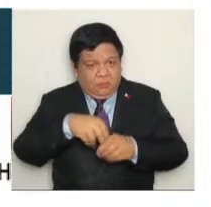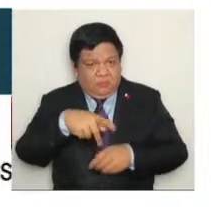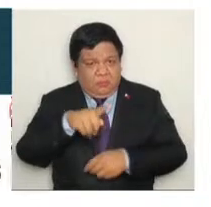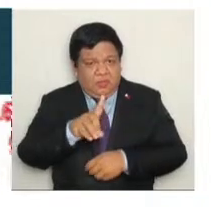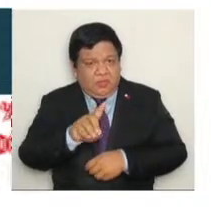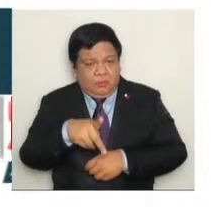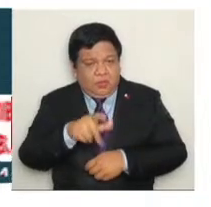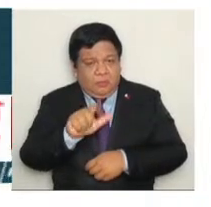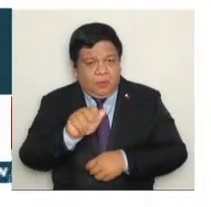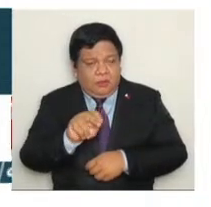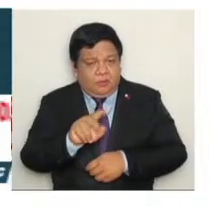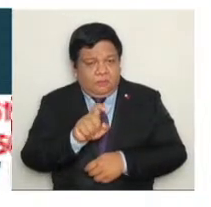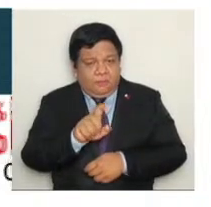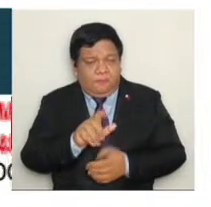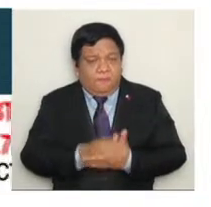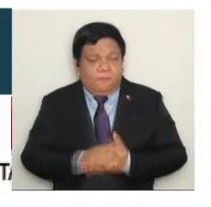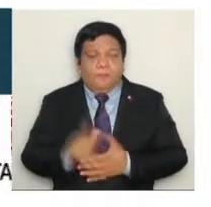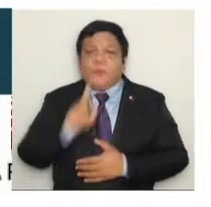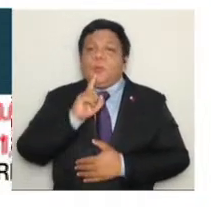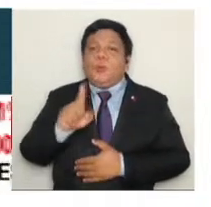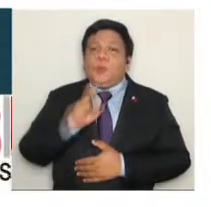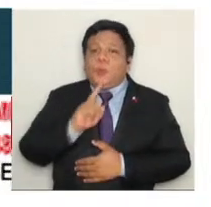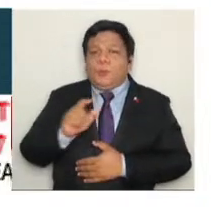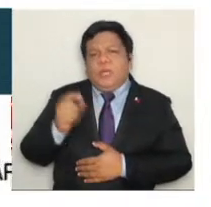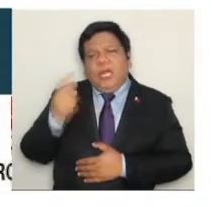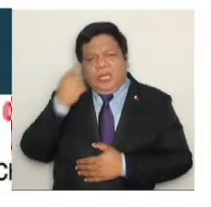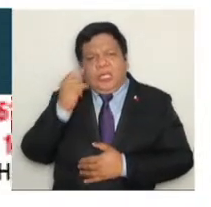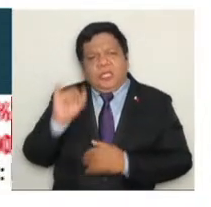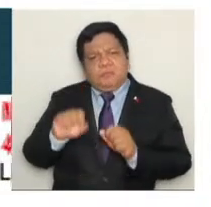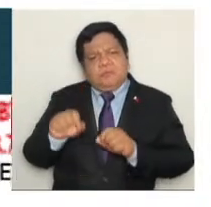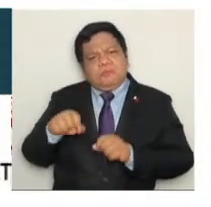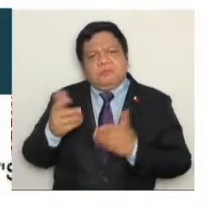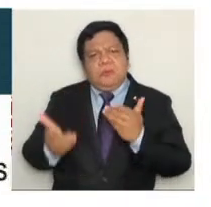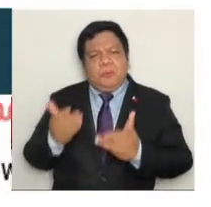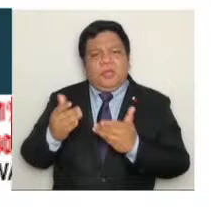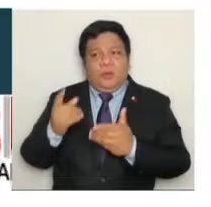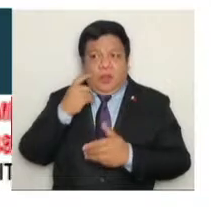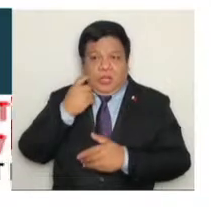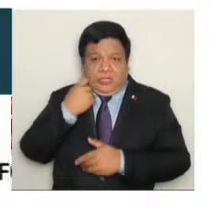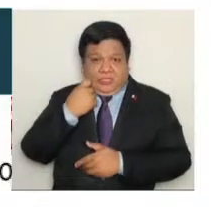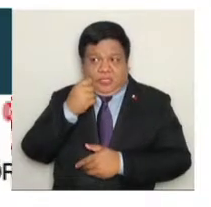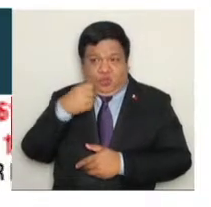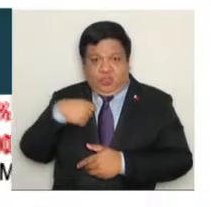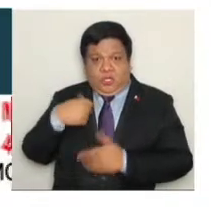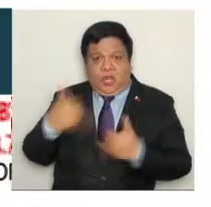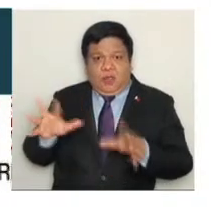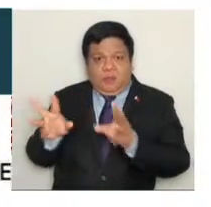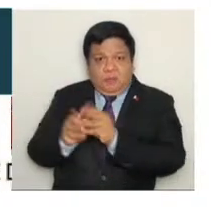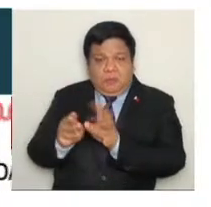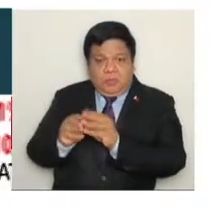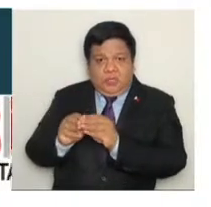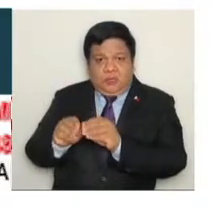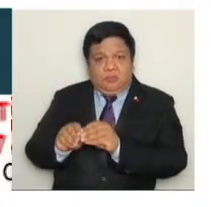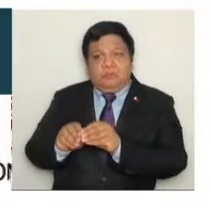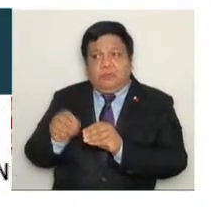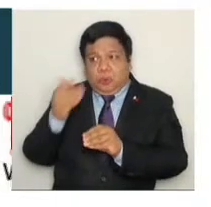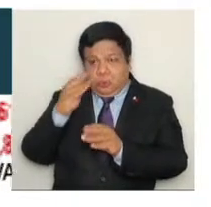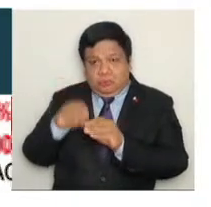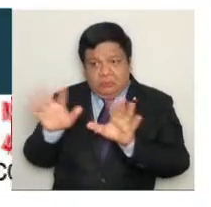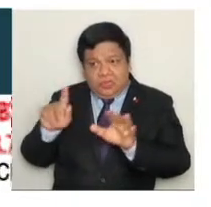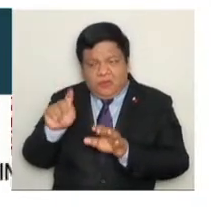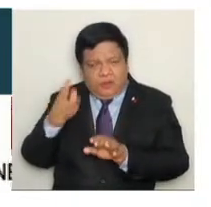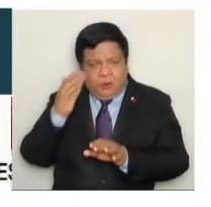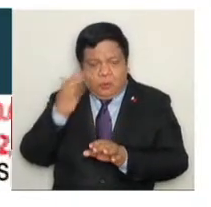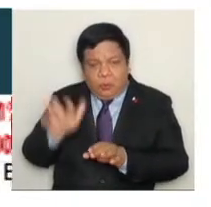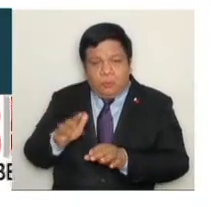so, no? Because yesterday he had a meeting with PDP Laban, and I don't know if the meeting has actually been televised, but